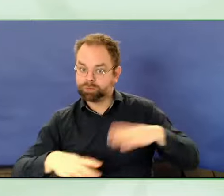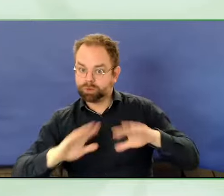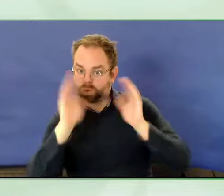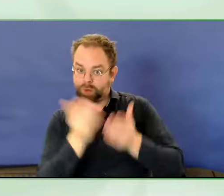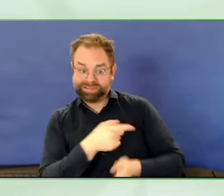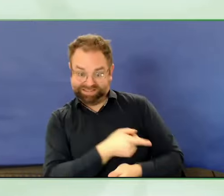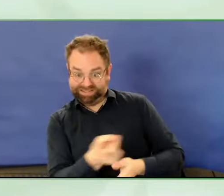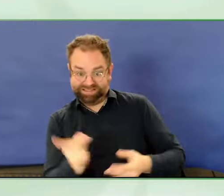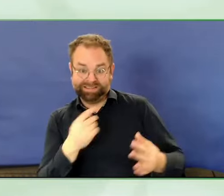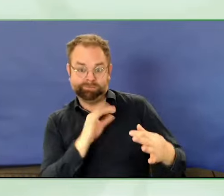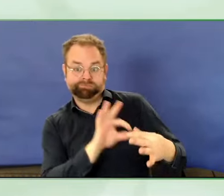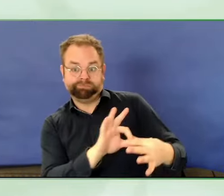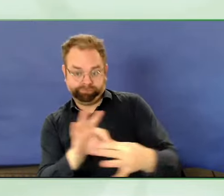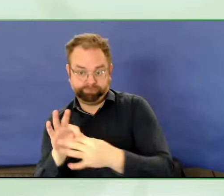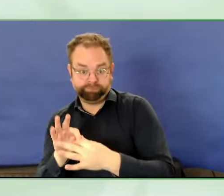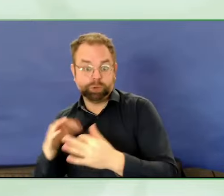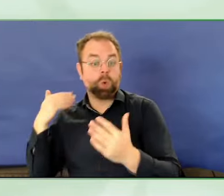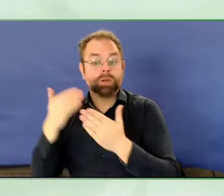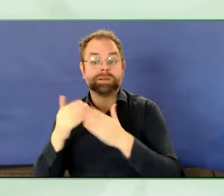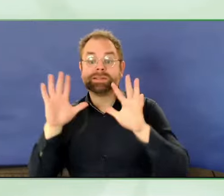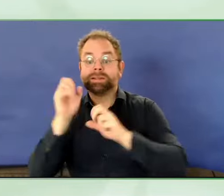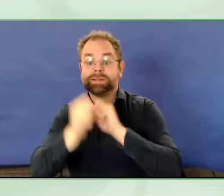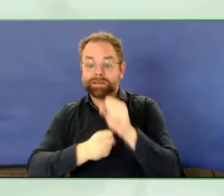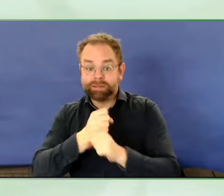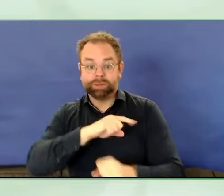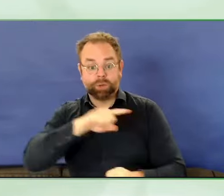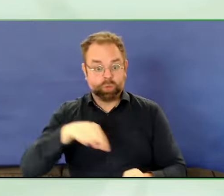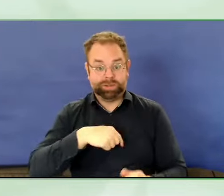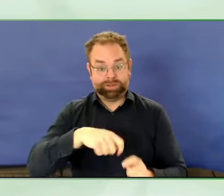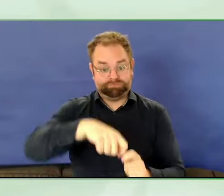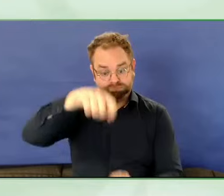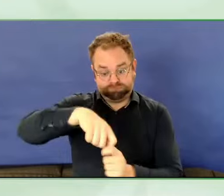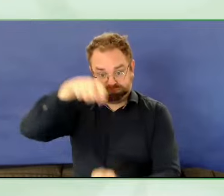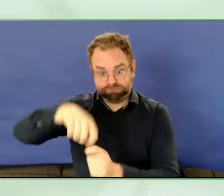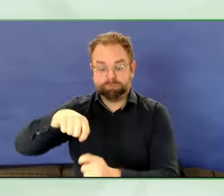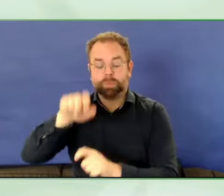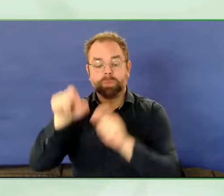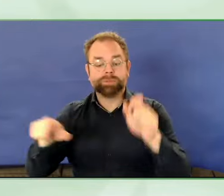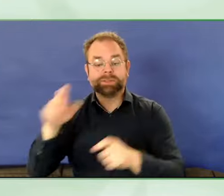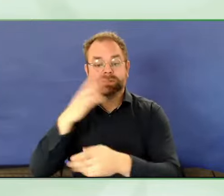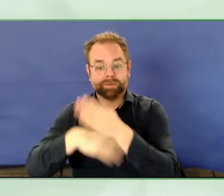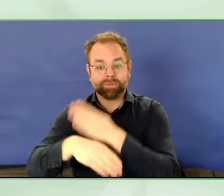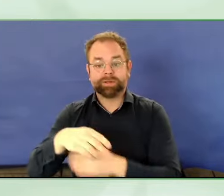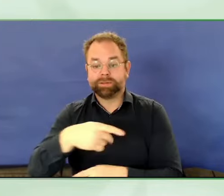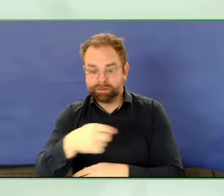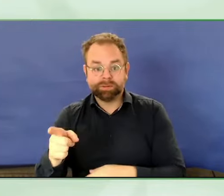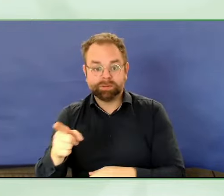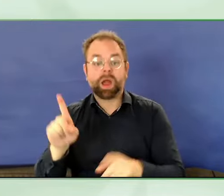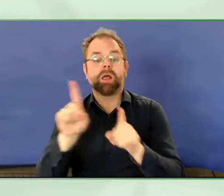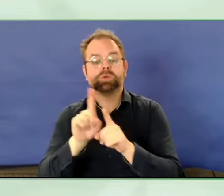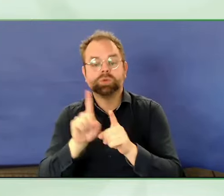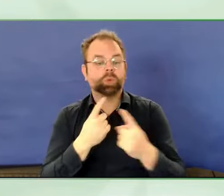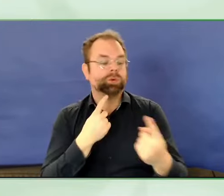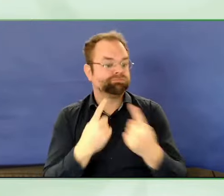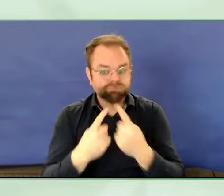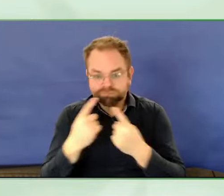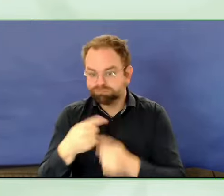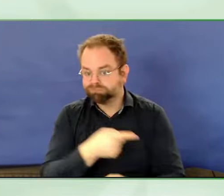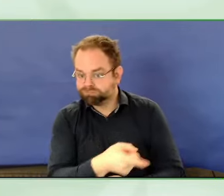this topic so neglected historically by the fashion industry. So, and everything started actually because I have a cousin who's a person of